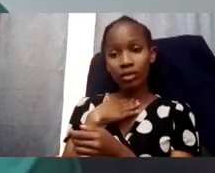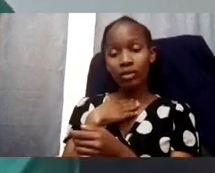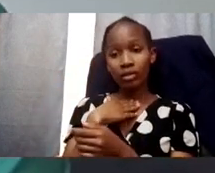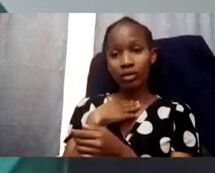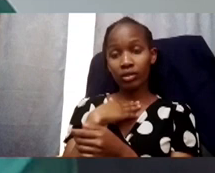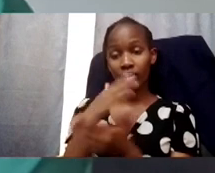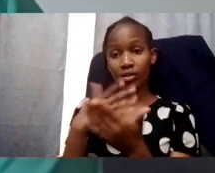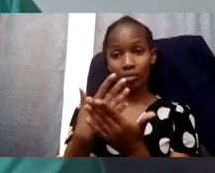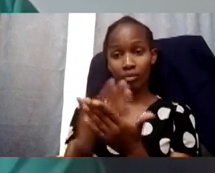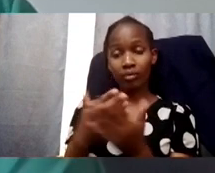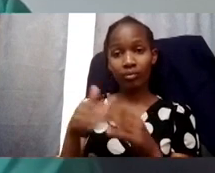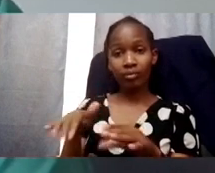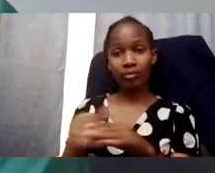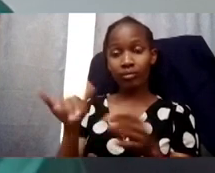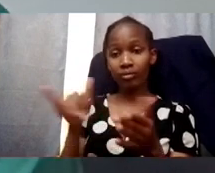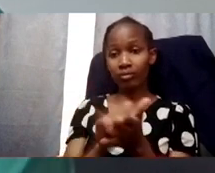Mm-hmm. Then after that,